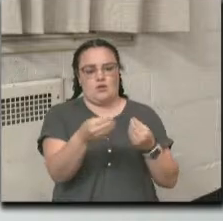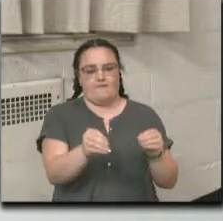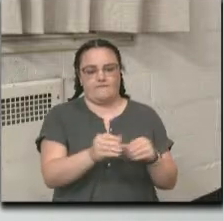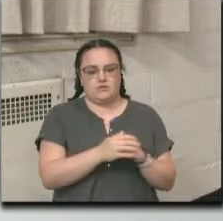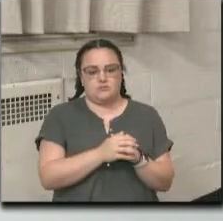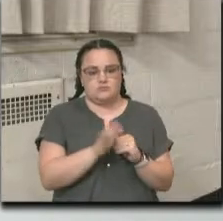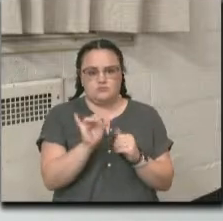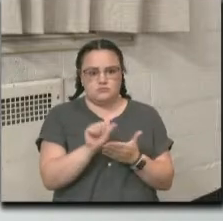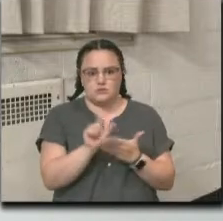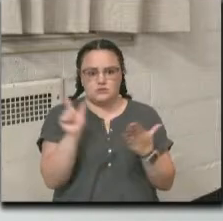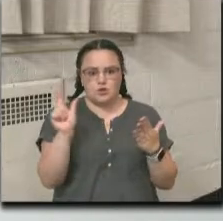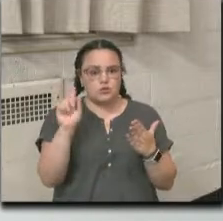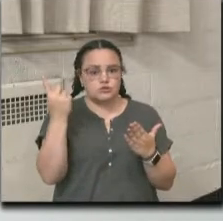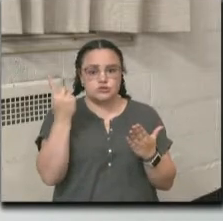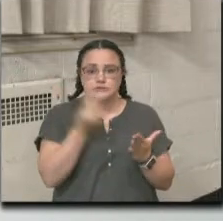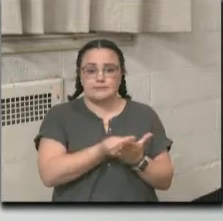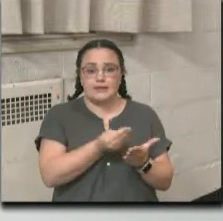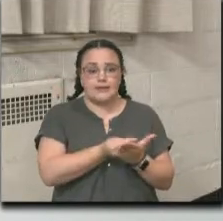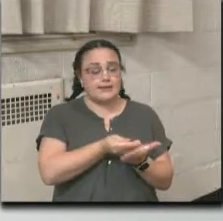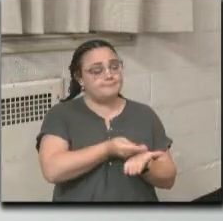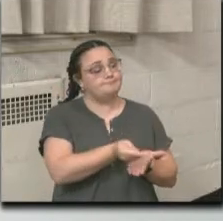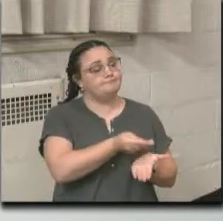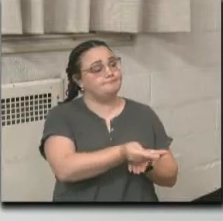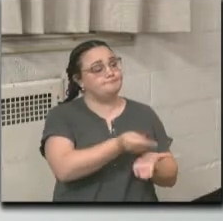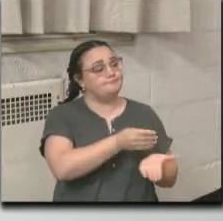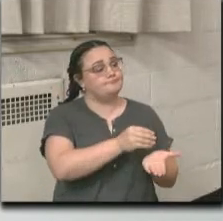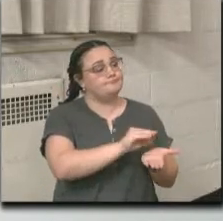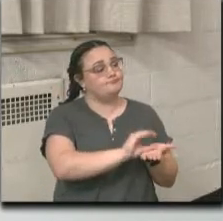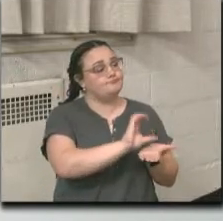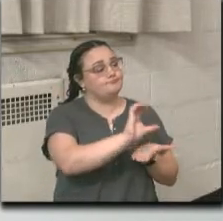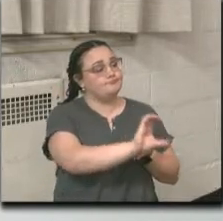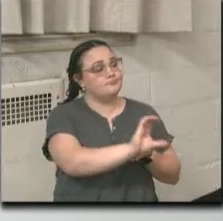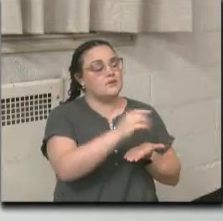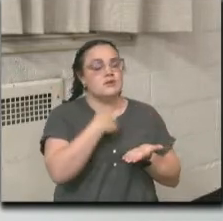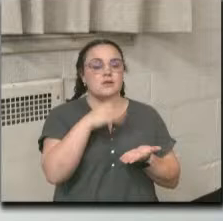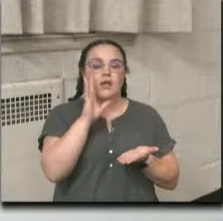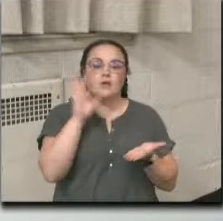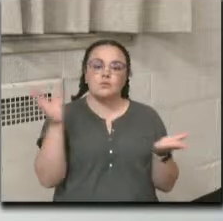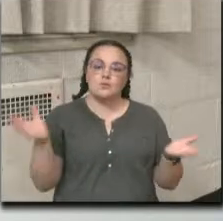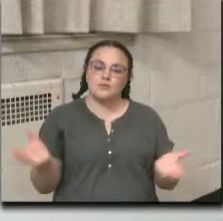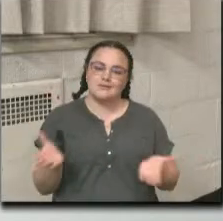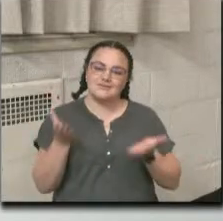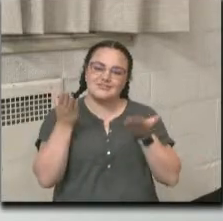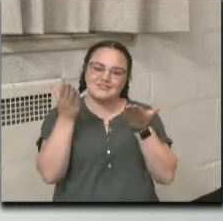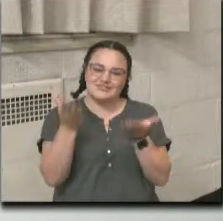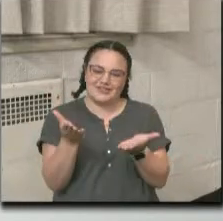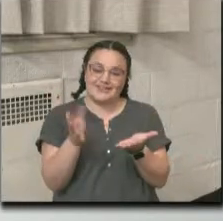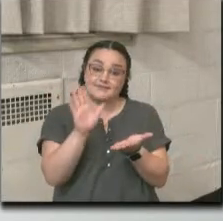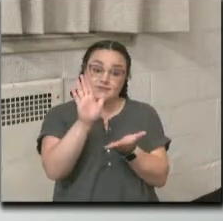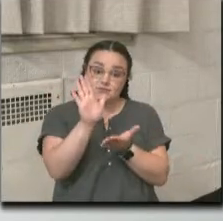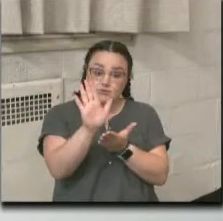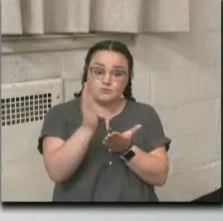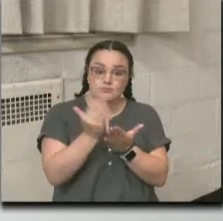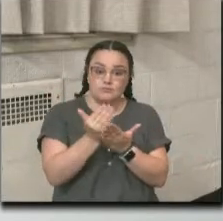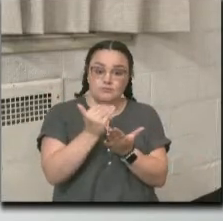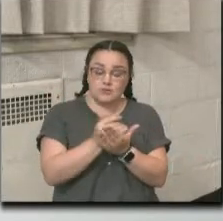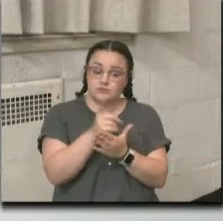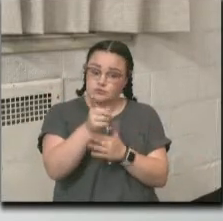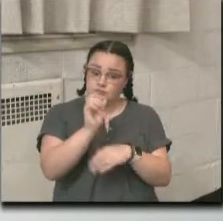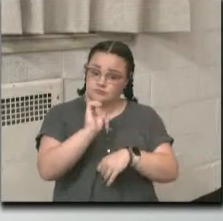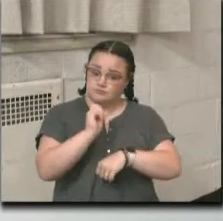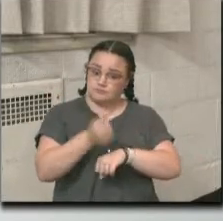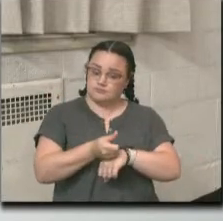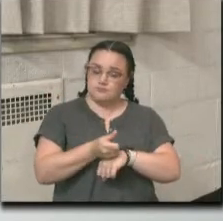how I see it. And what I would suggest is that you, as you do your budget, you